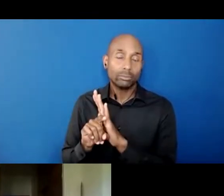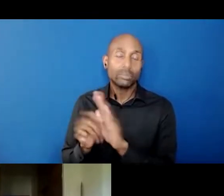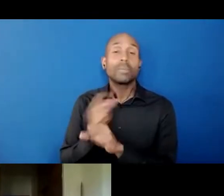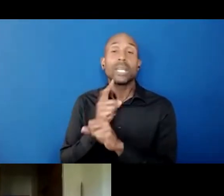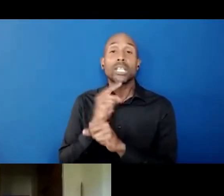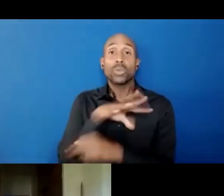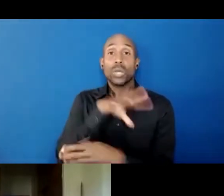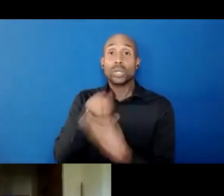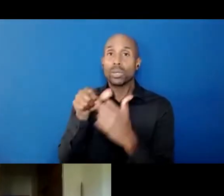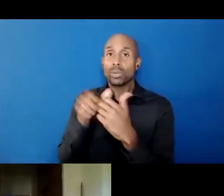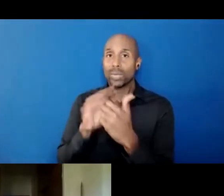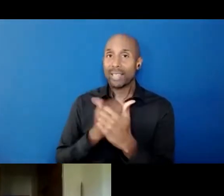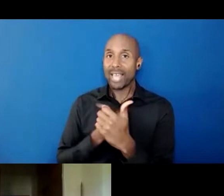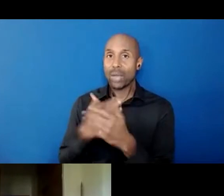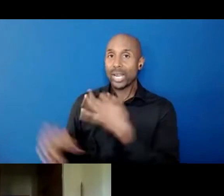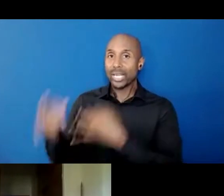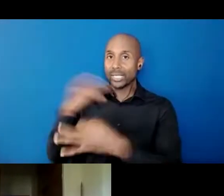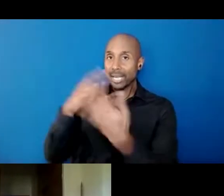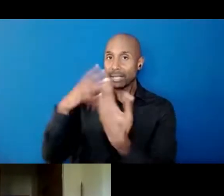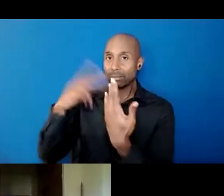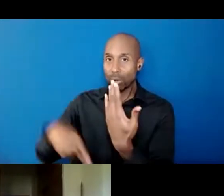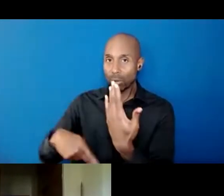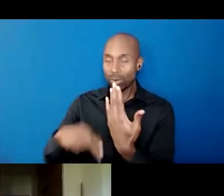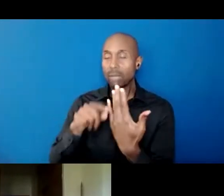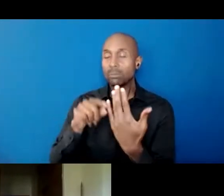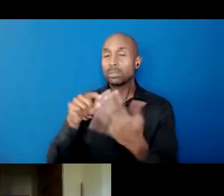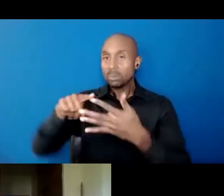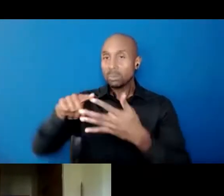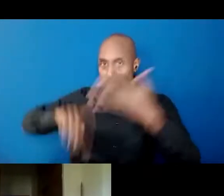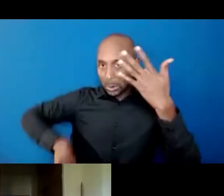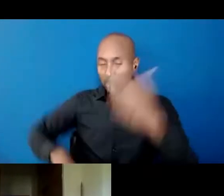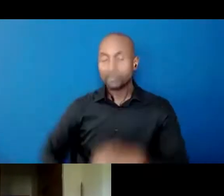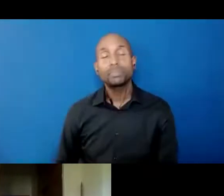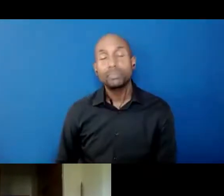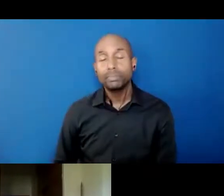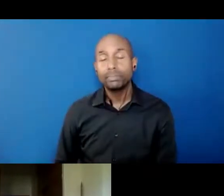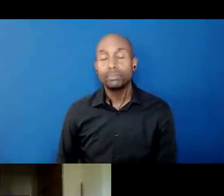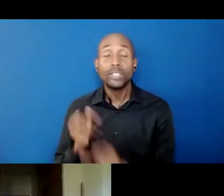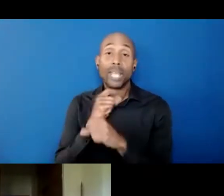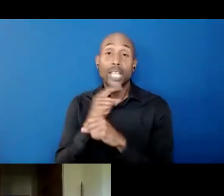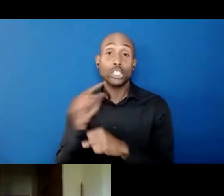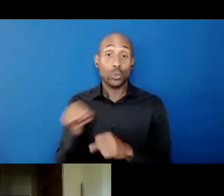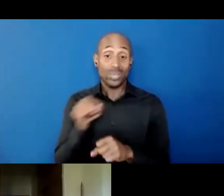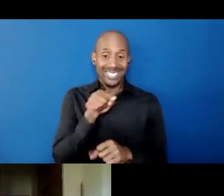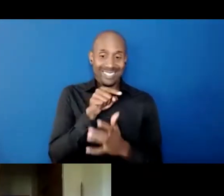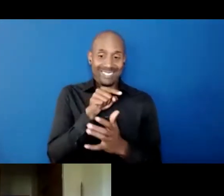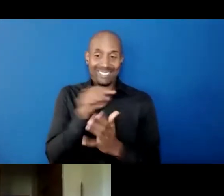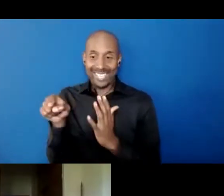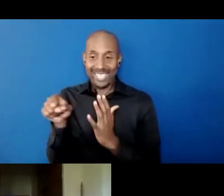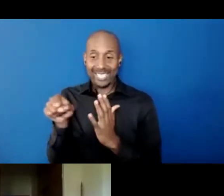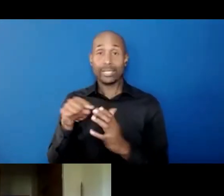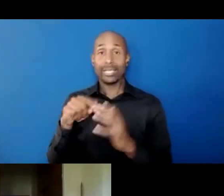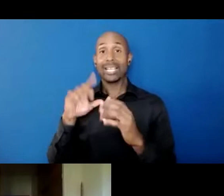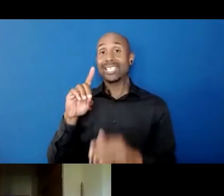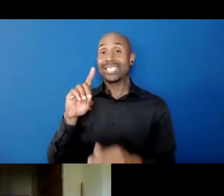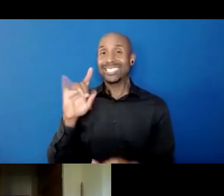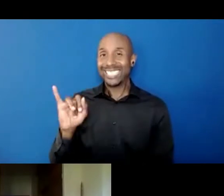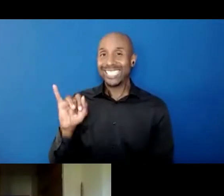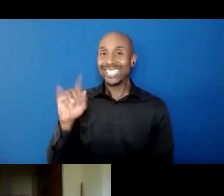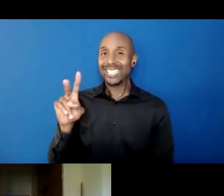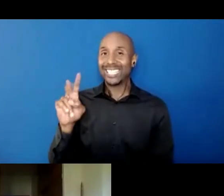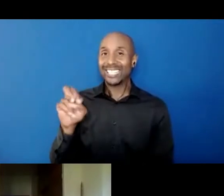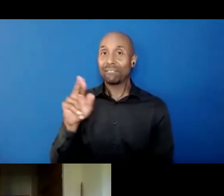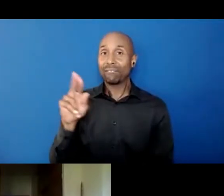and also ensuring that these diverse participants have rewarding,